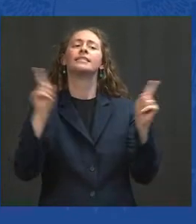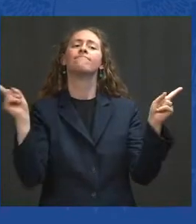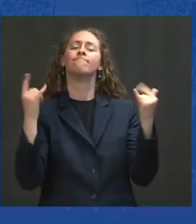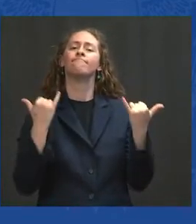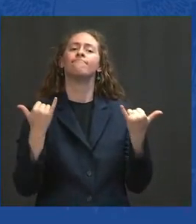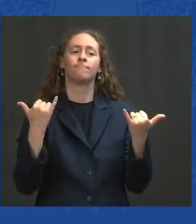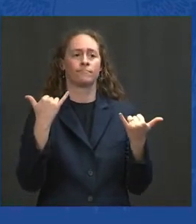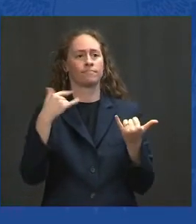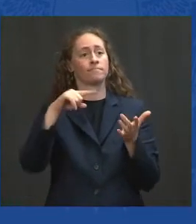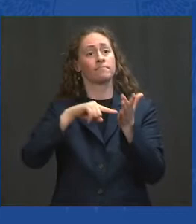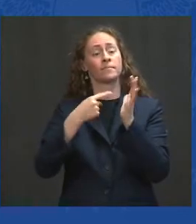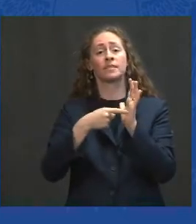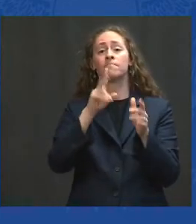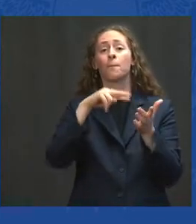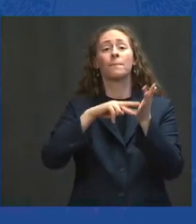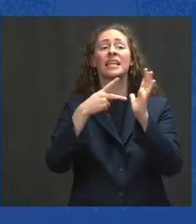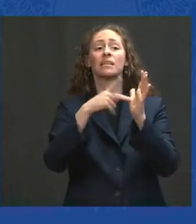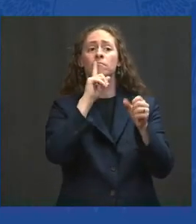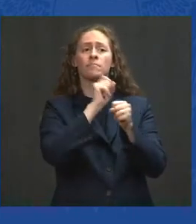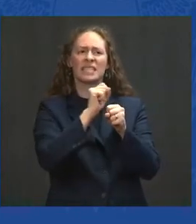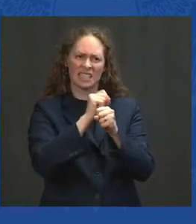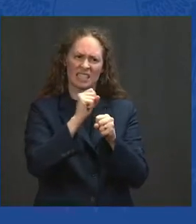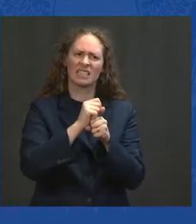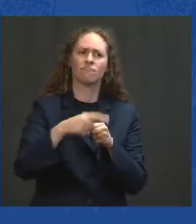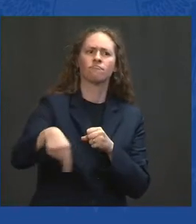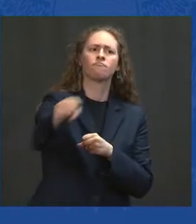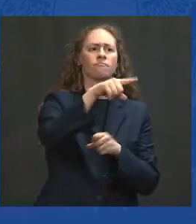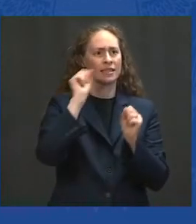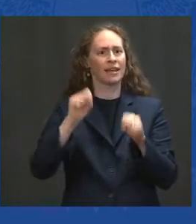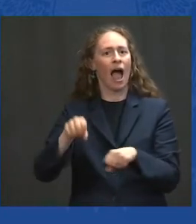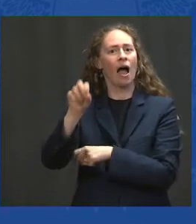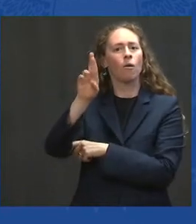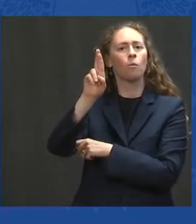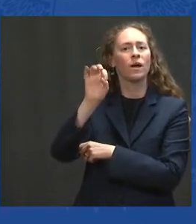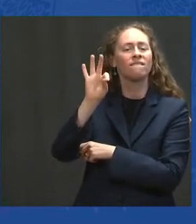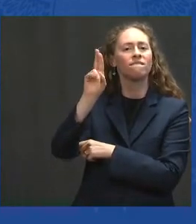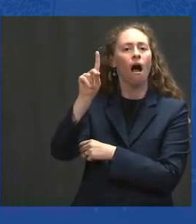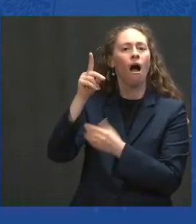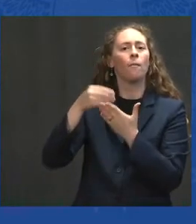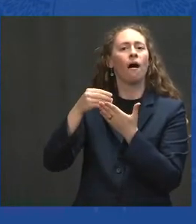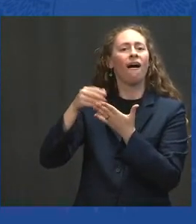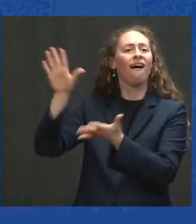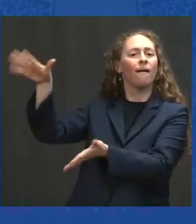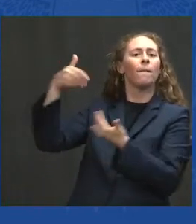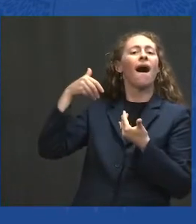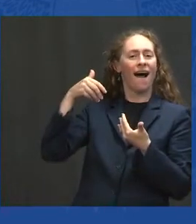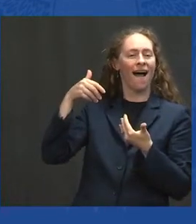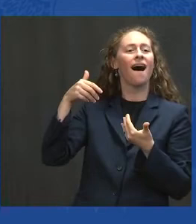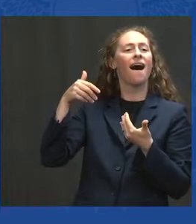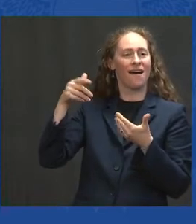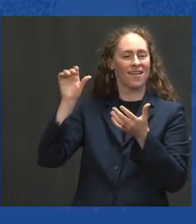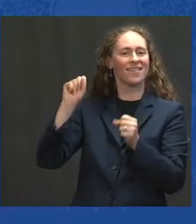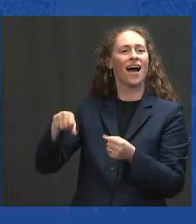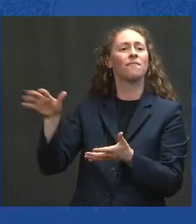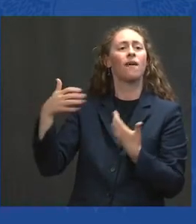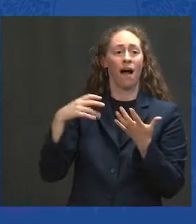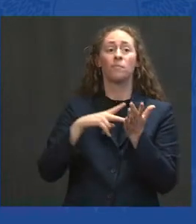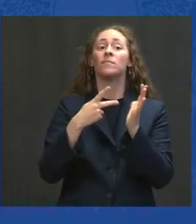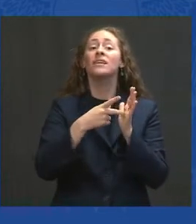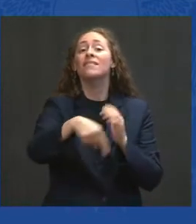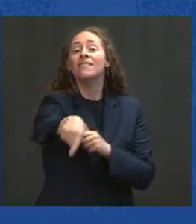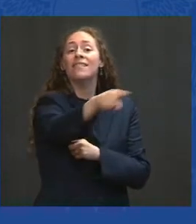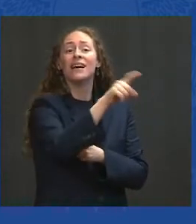cut fully refundable. In plain English, it means instead of families who need help